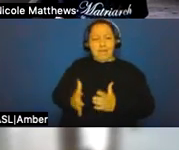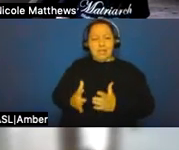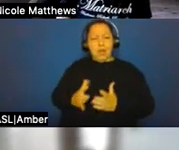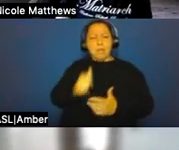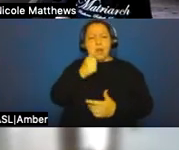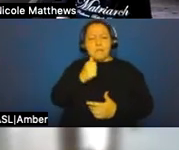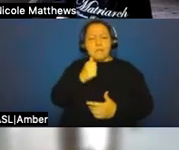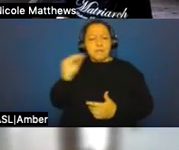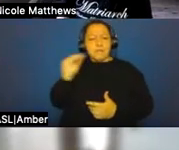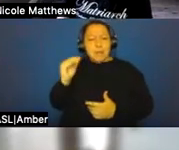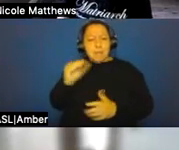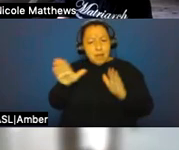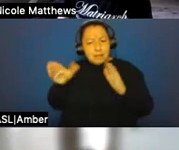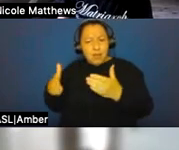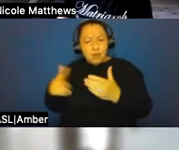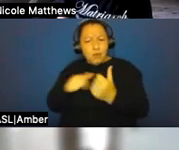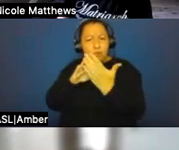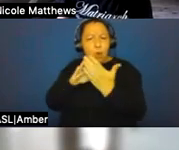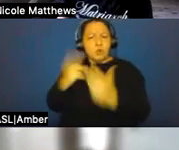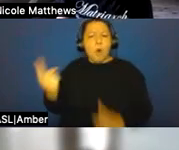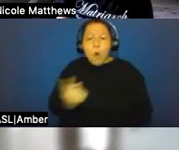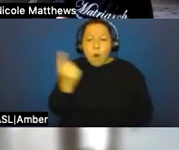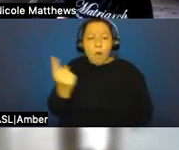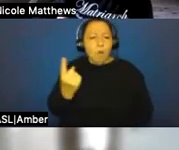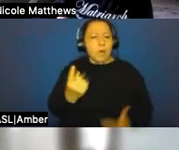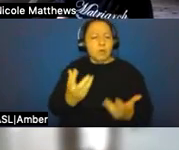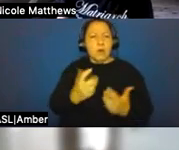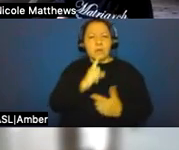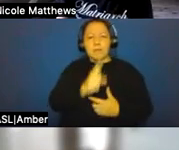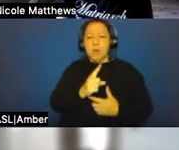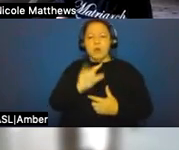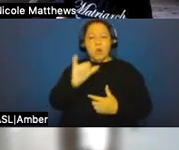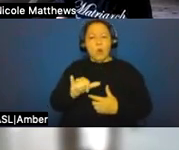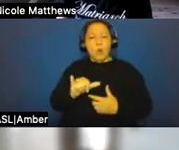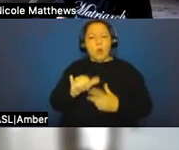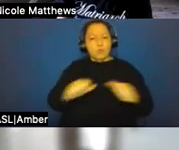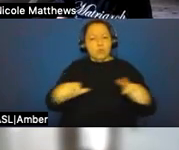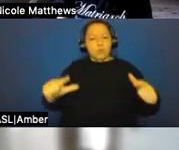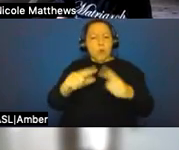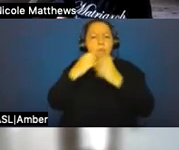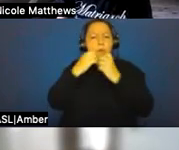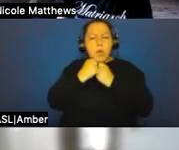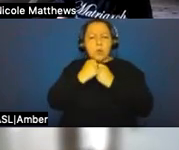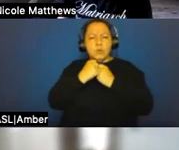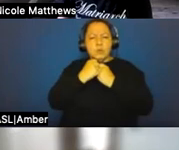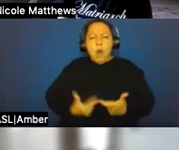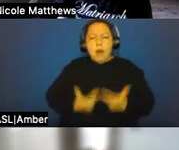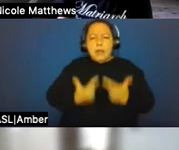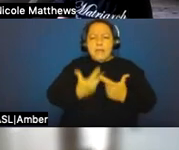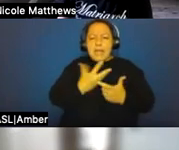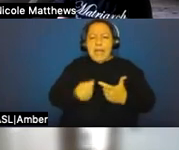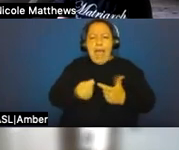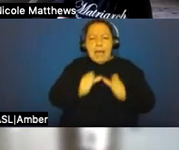make sure that we have those tribal values living and breathing in our documents, in our advocacy, in